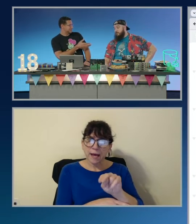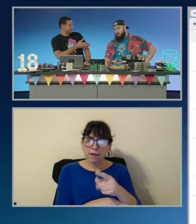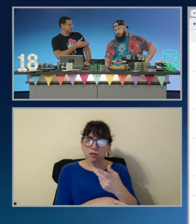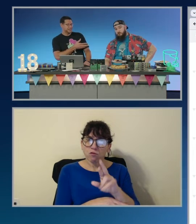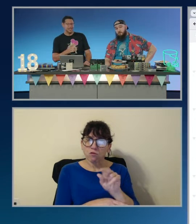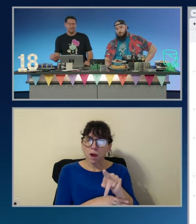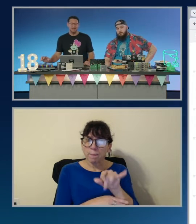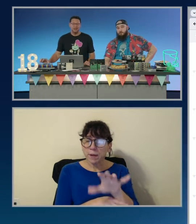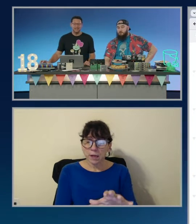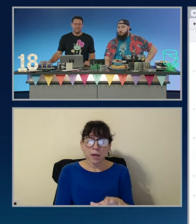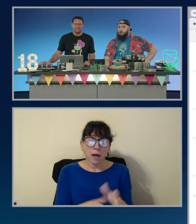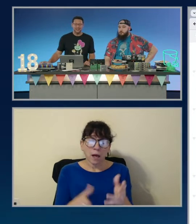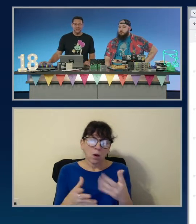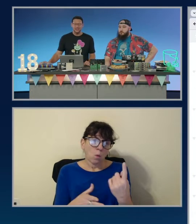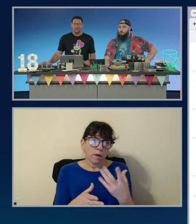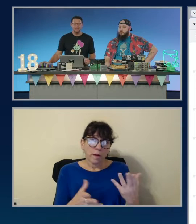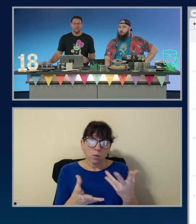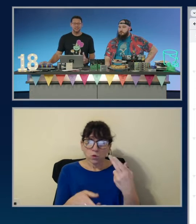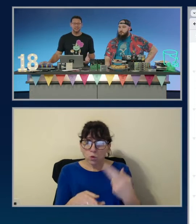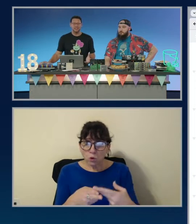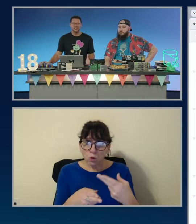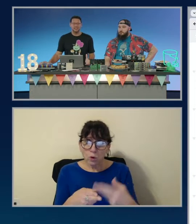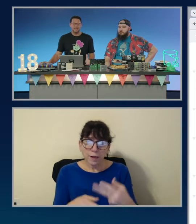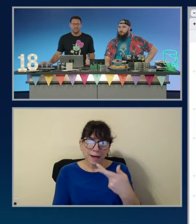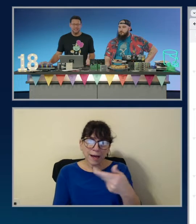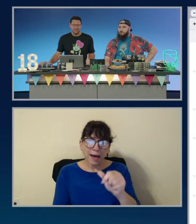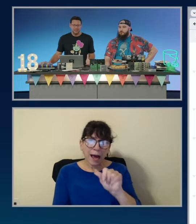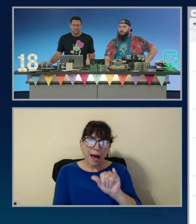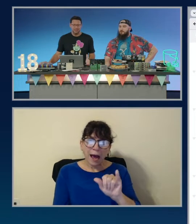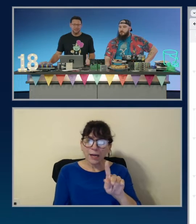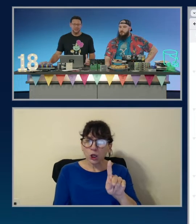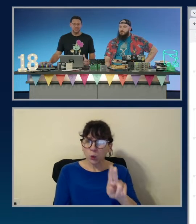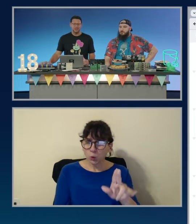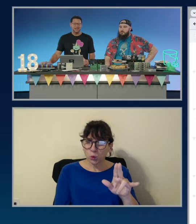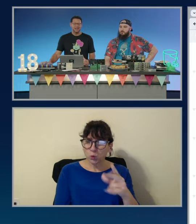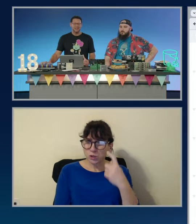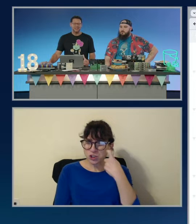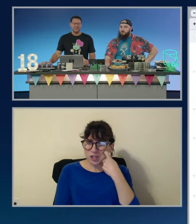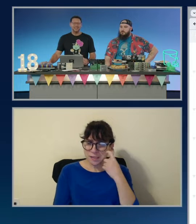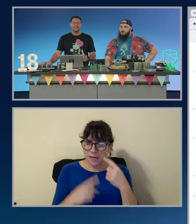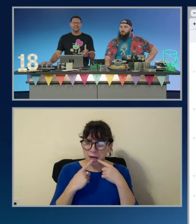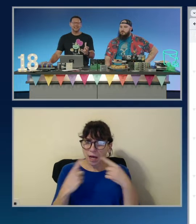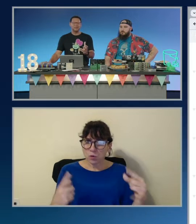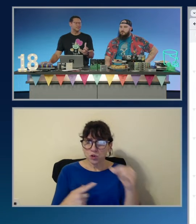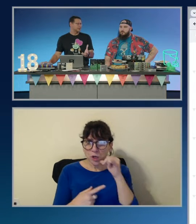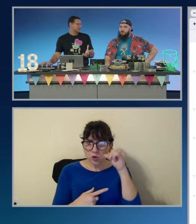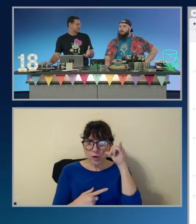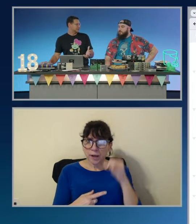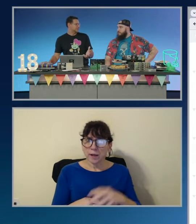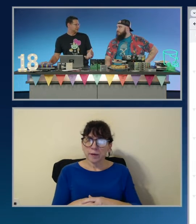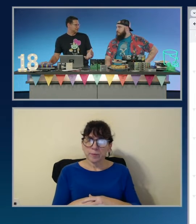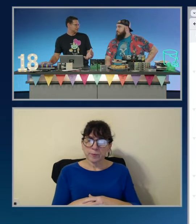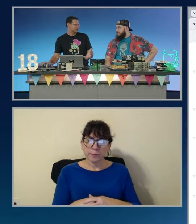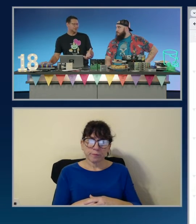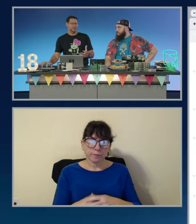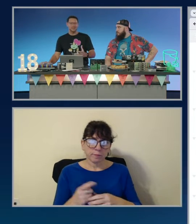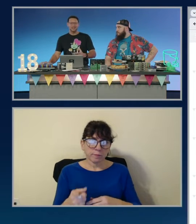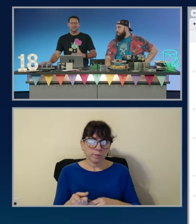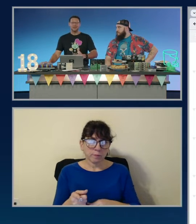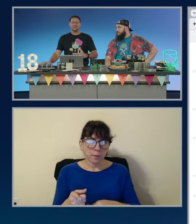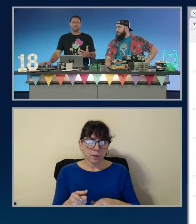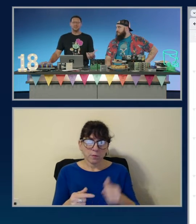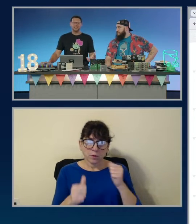it earlier today, is Haiku was just announced yesterday. So in the episode, for episode 2,